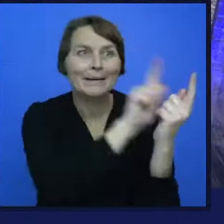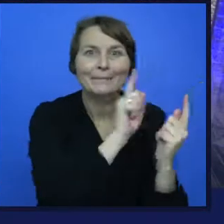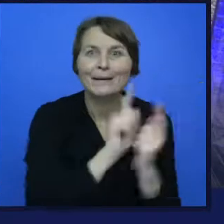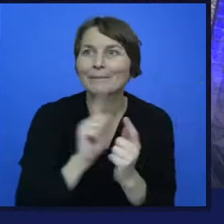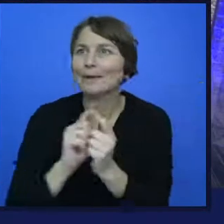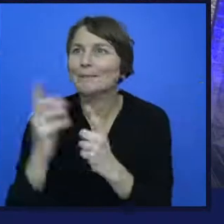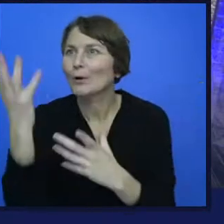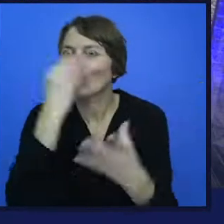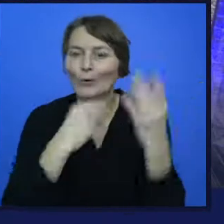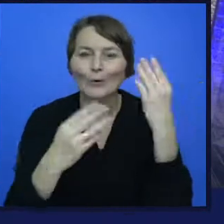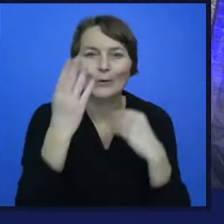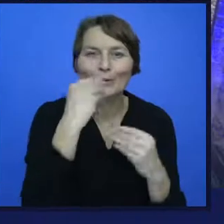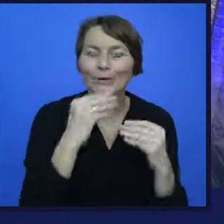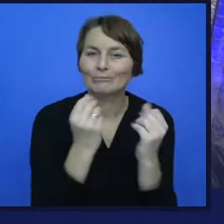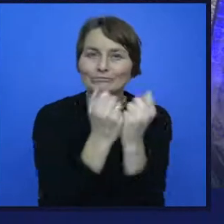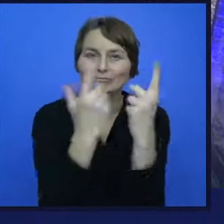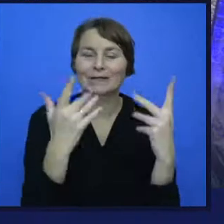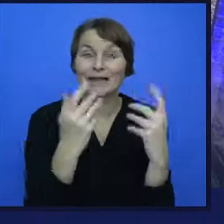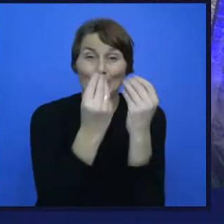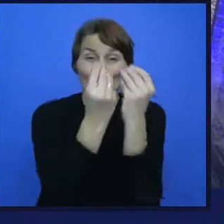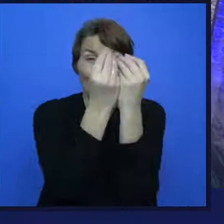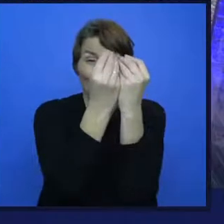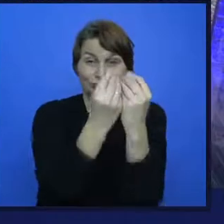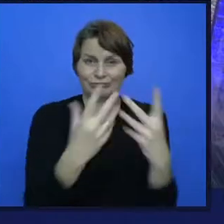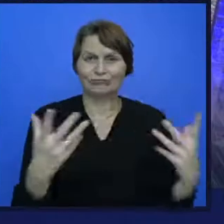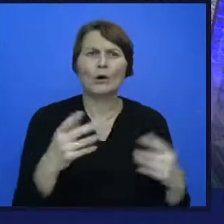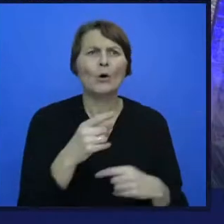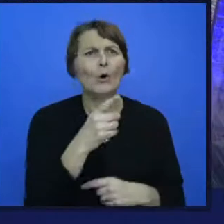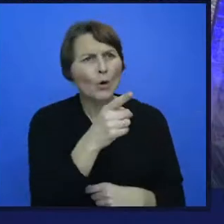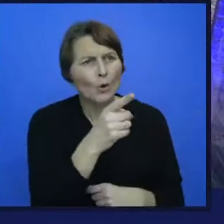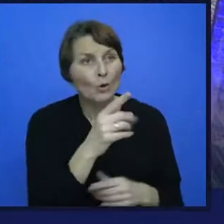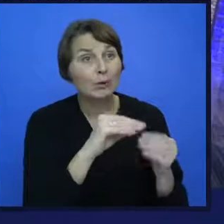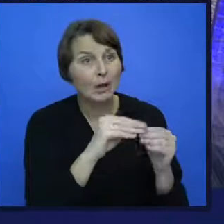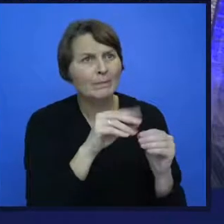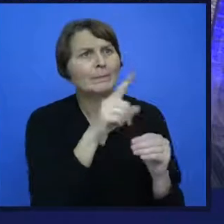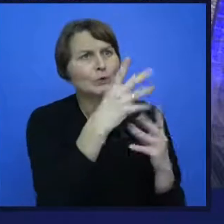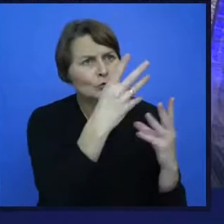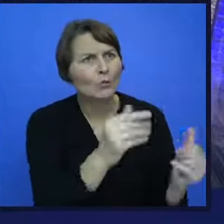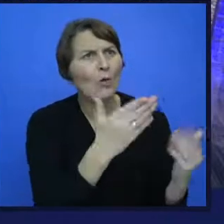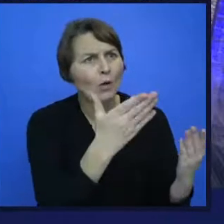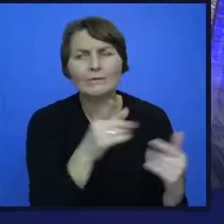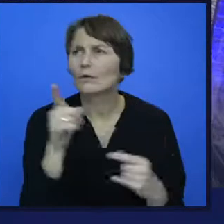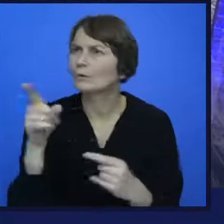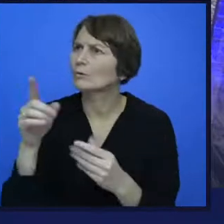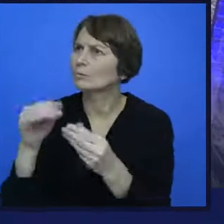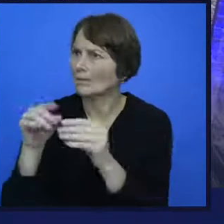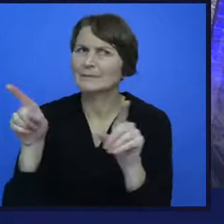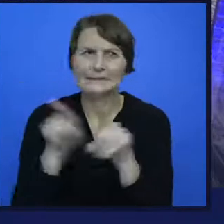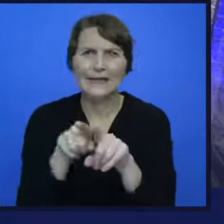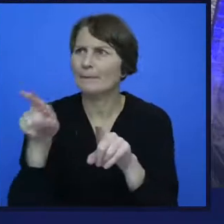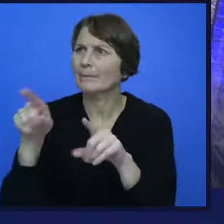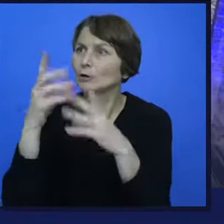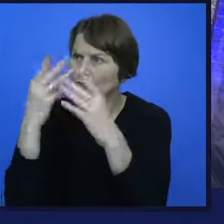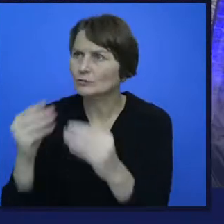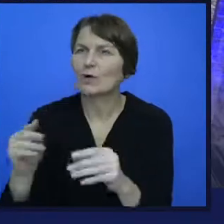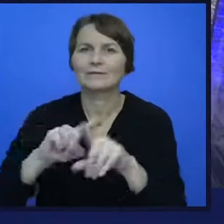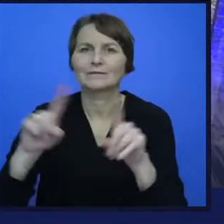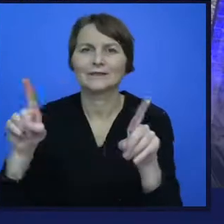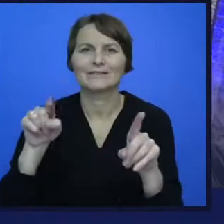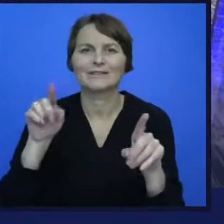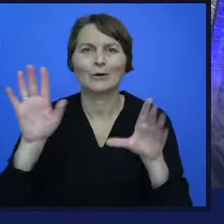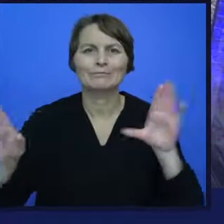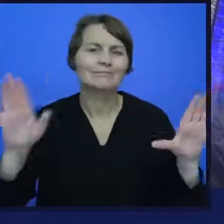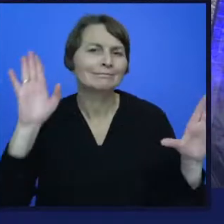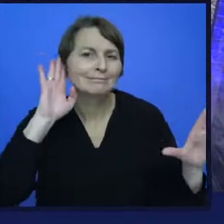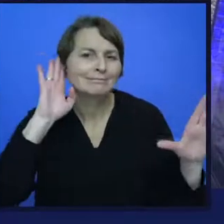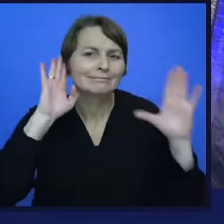you know, problems and opportunities differently. Community is so important to have that capability to listen. And